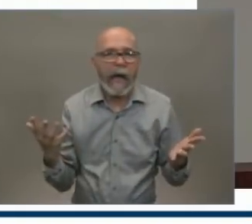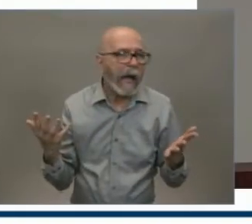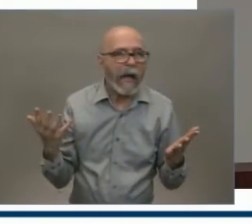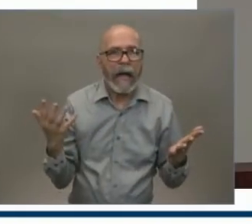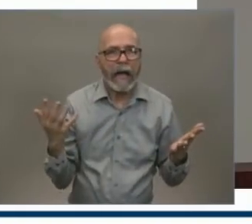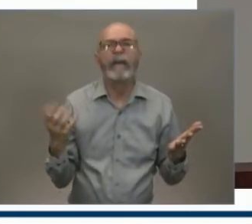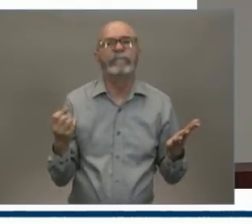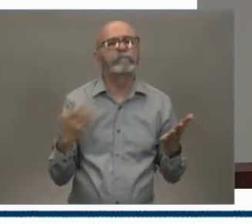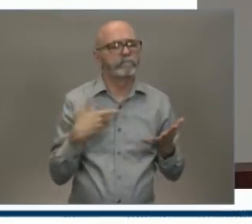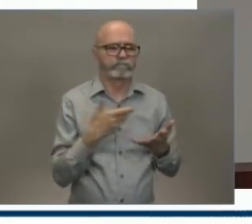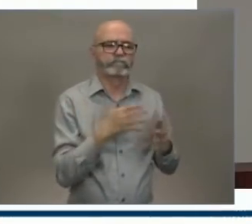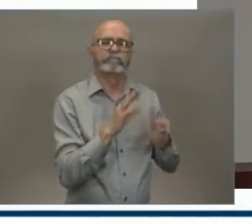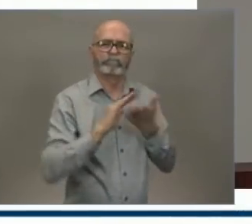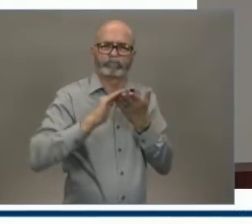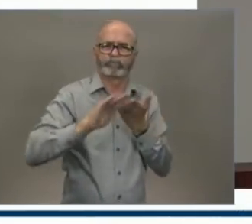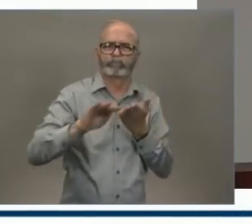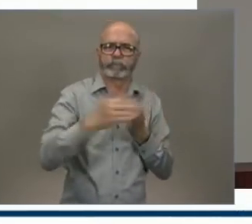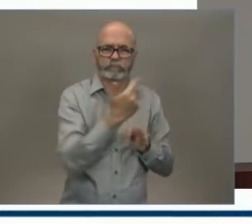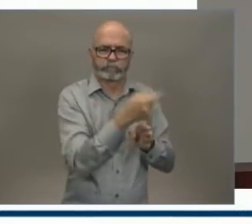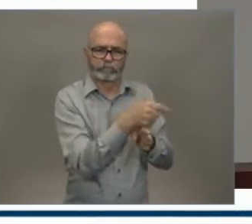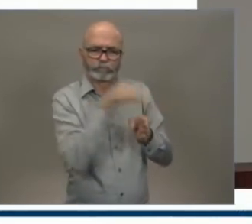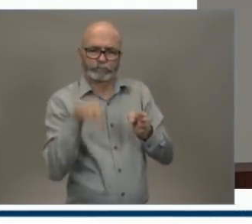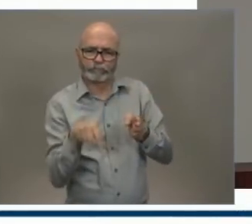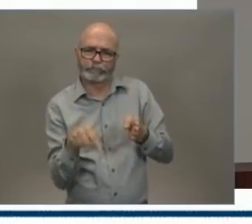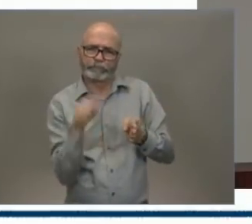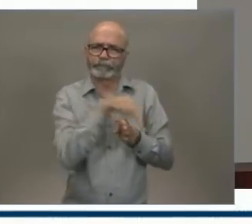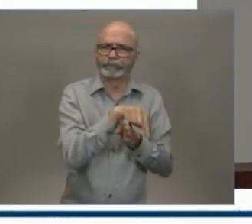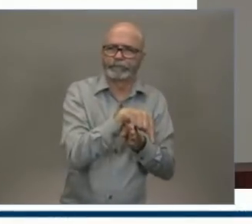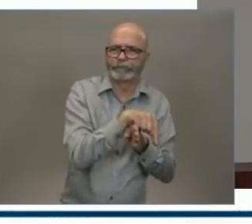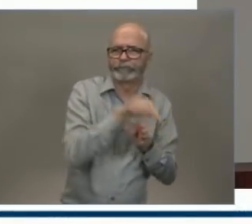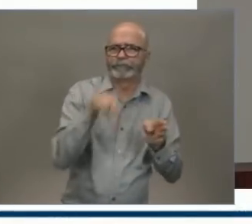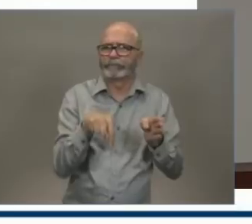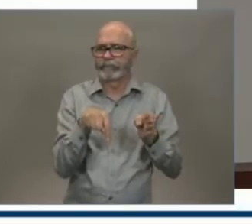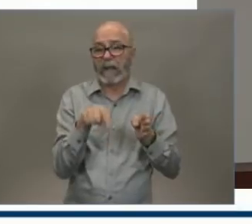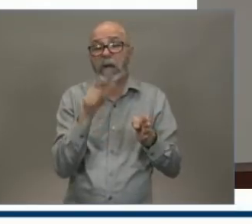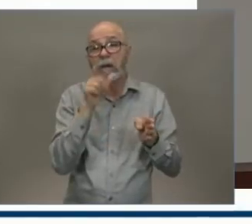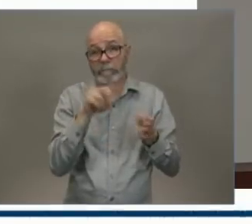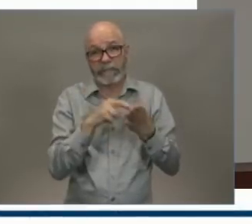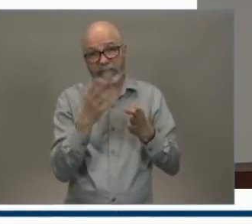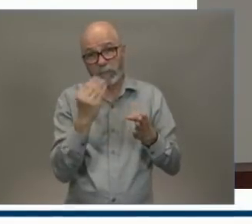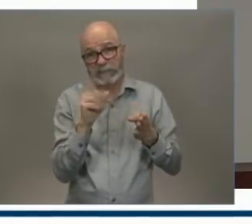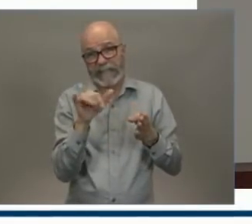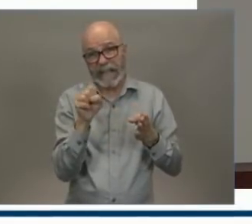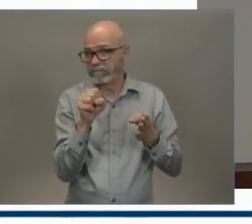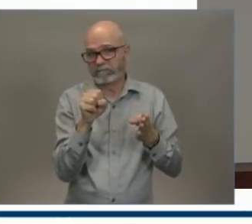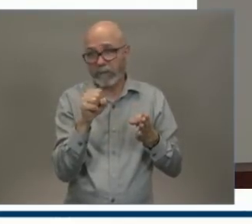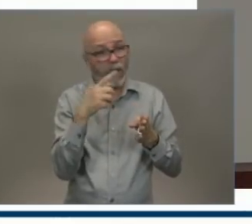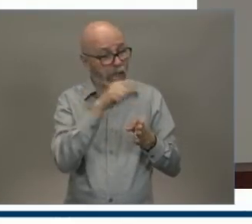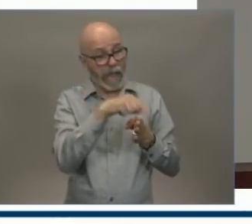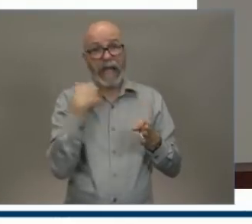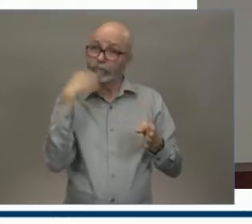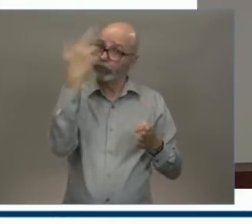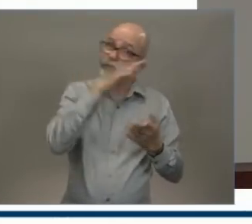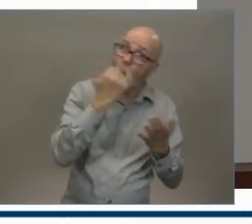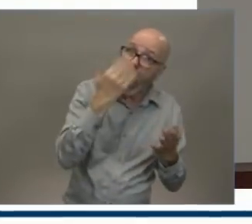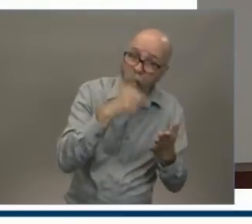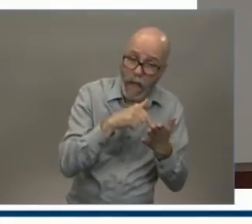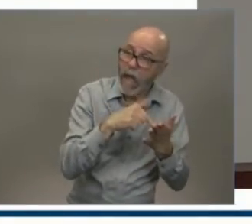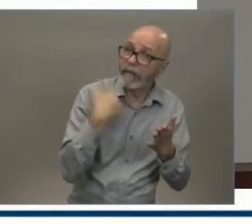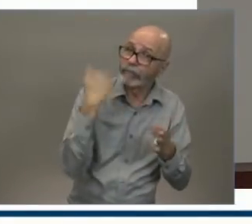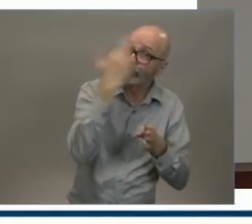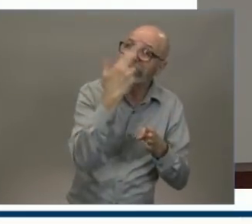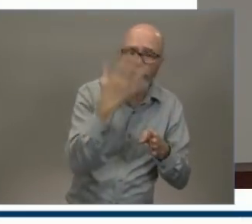happen without imposing a 14-day quarantine. Otherwise, it becomes completely unmanageable for